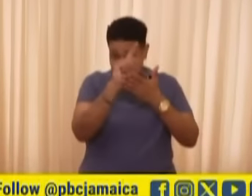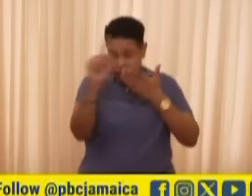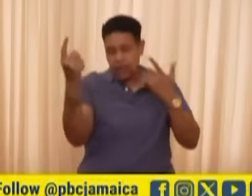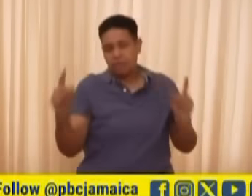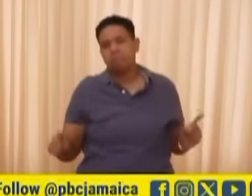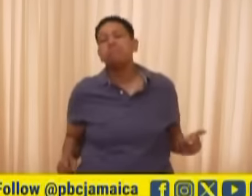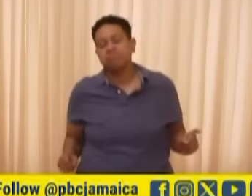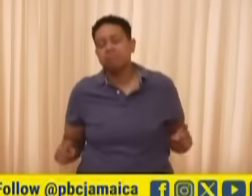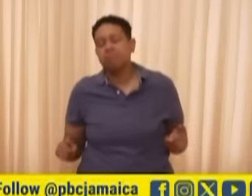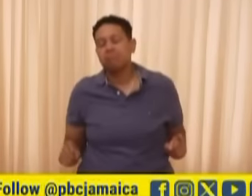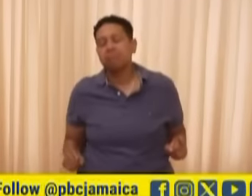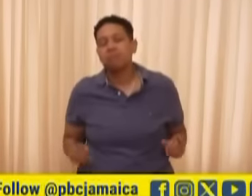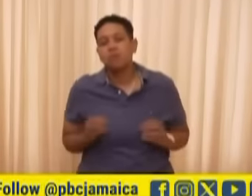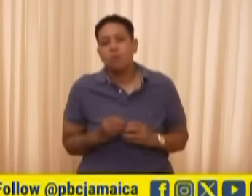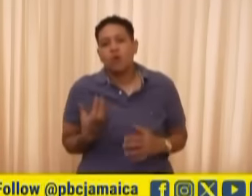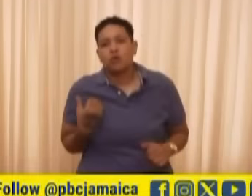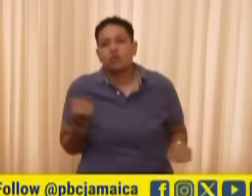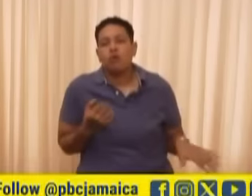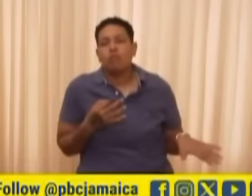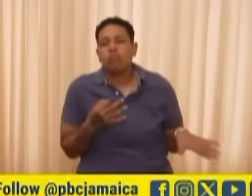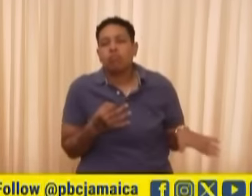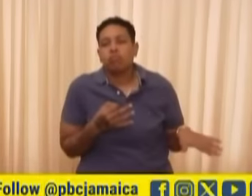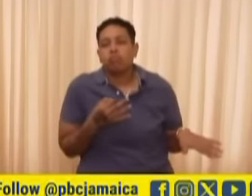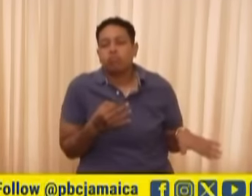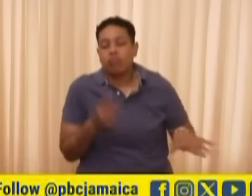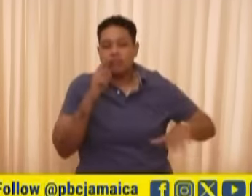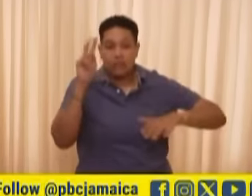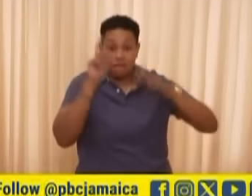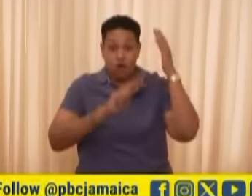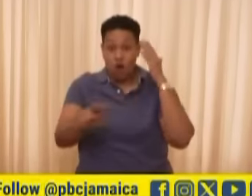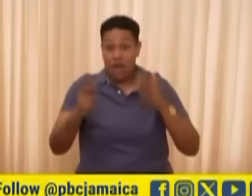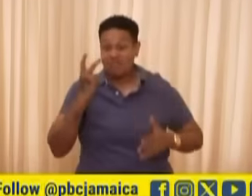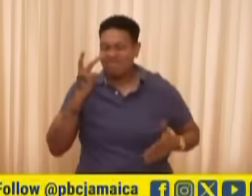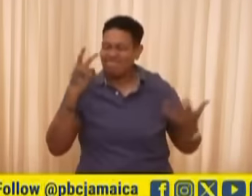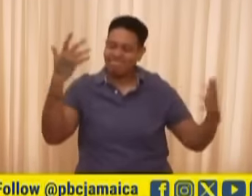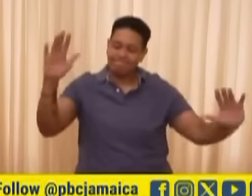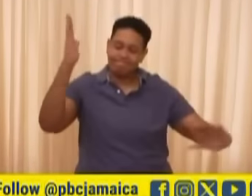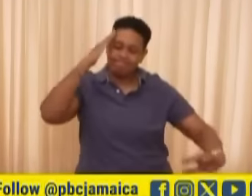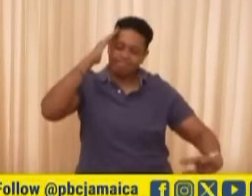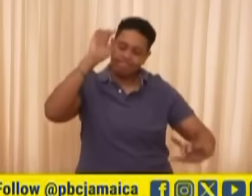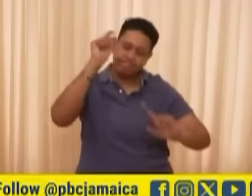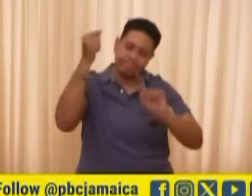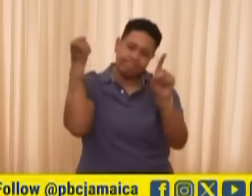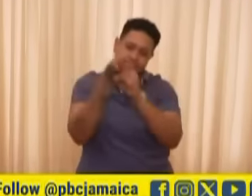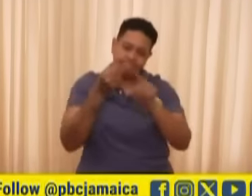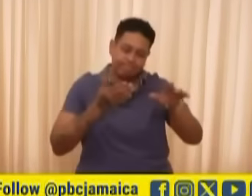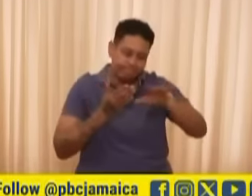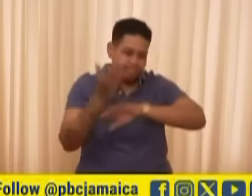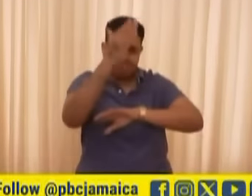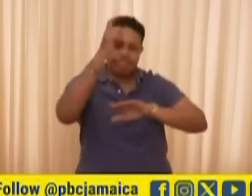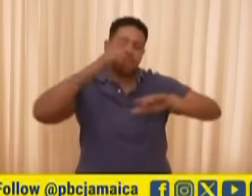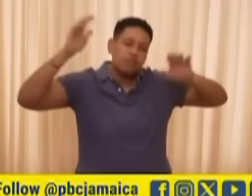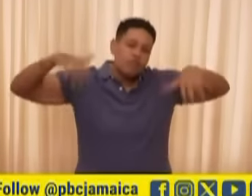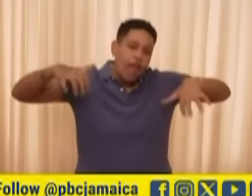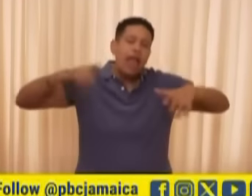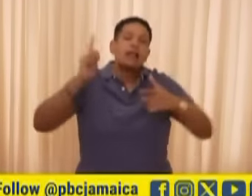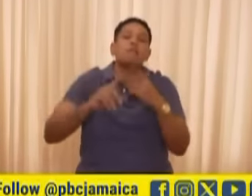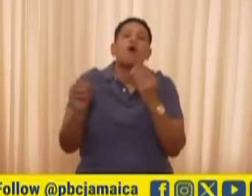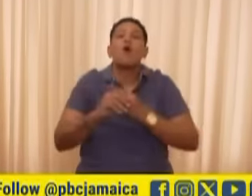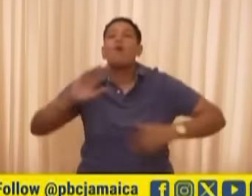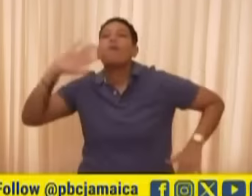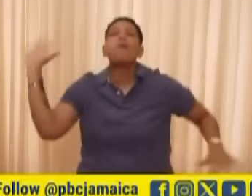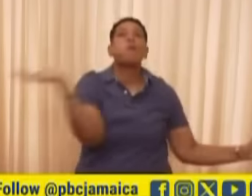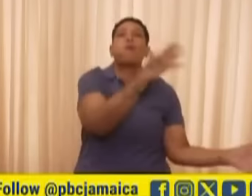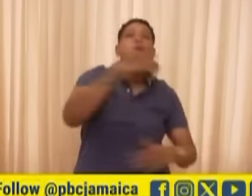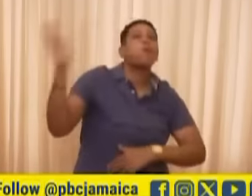the storm has strengthened, and it appears, based on the forecast, we are certain to get significant rain and significant